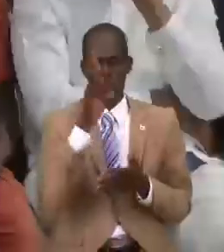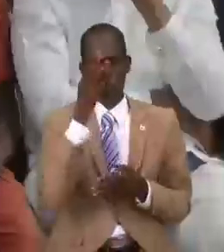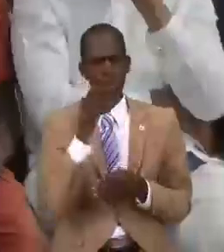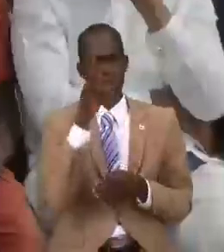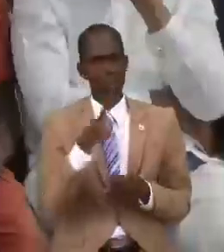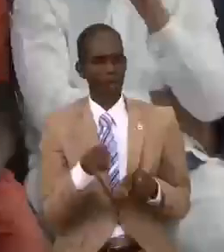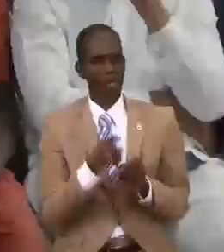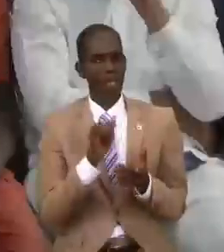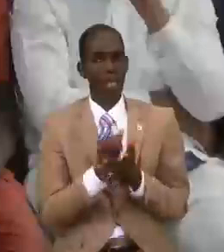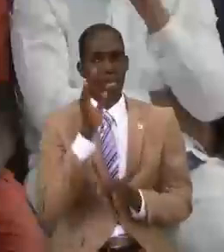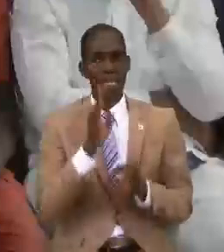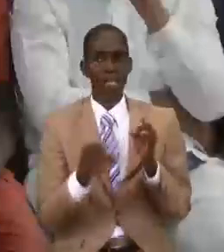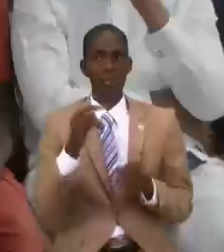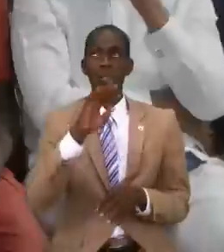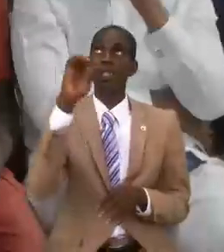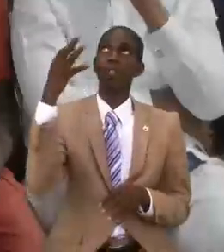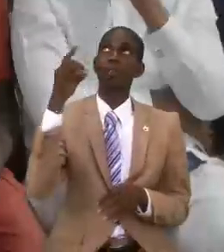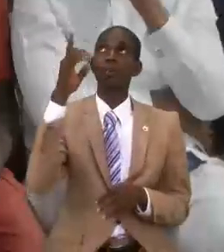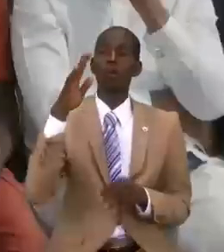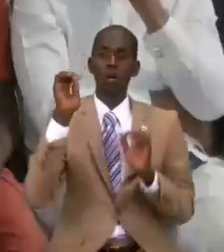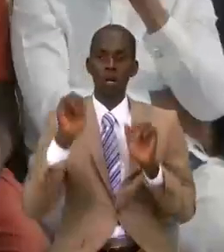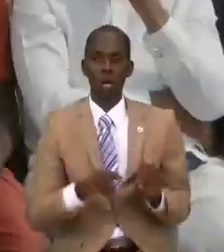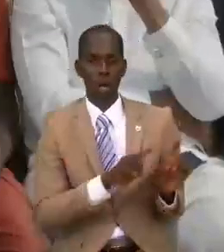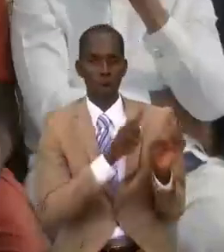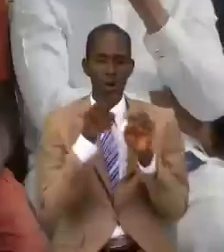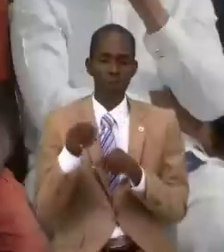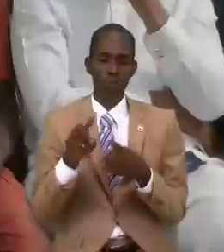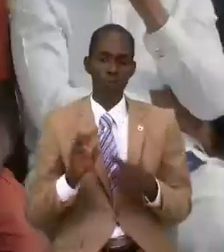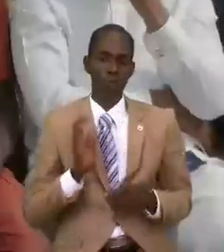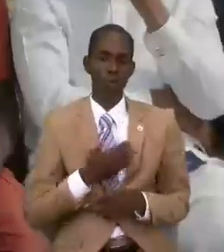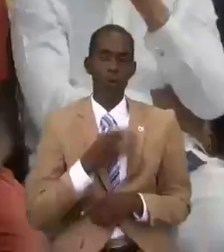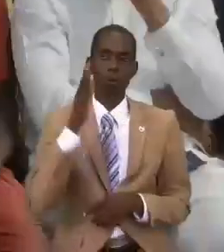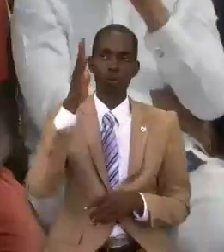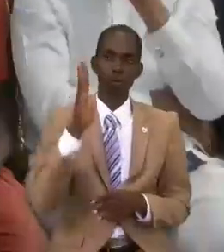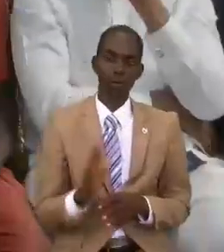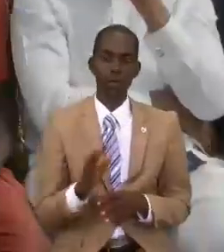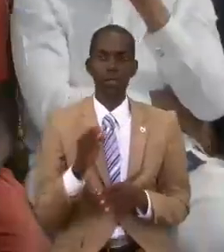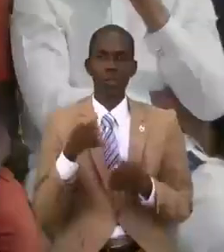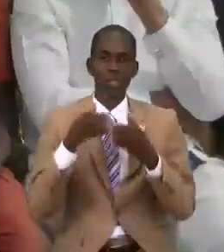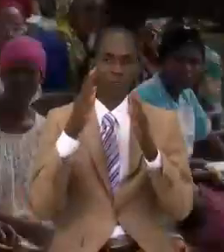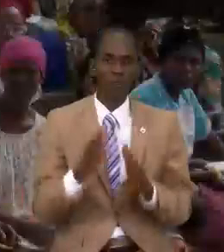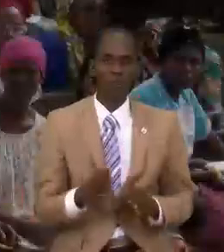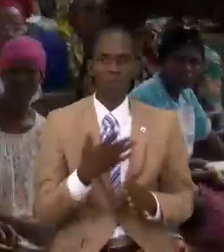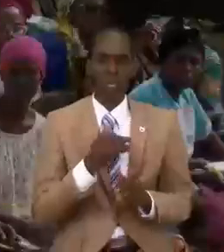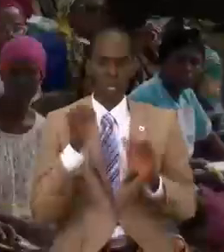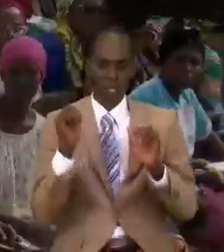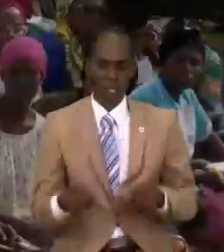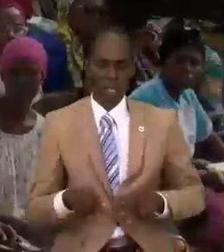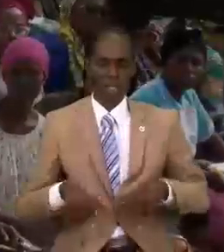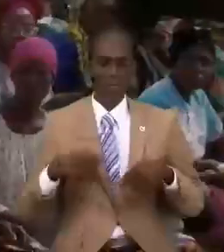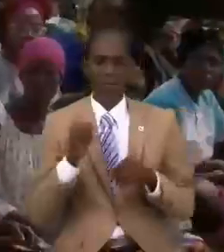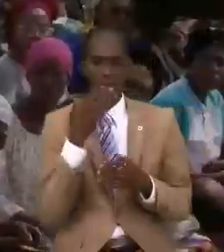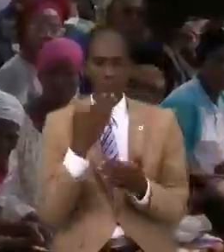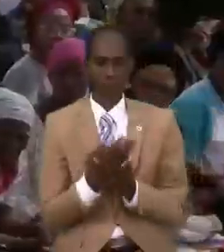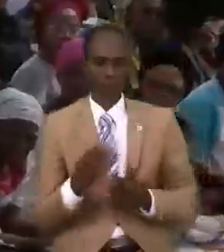can come to the ambassador of Christ, and he can live a spotless life like this, like an angel, if he